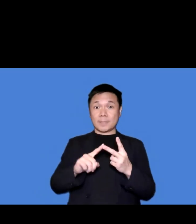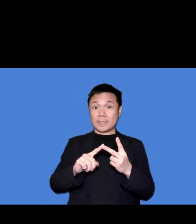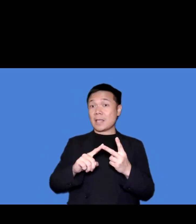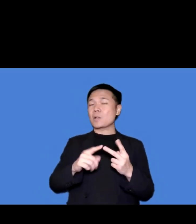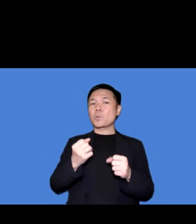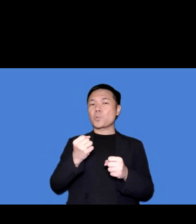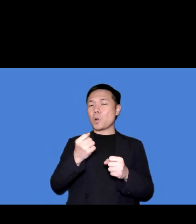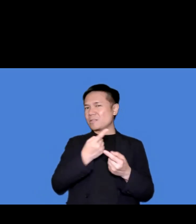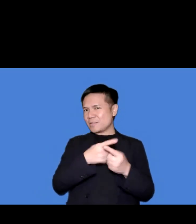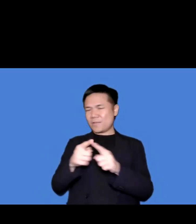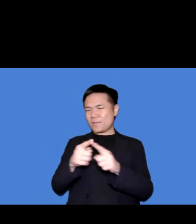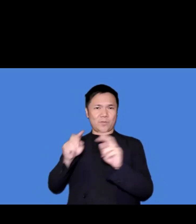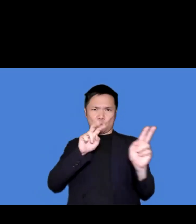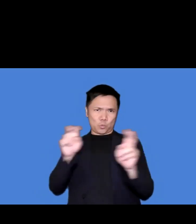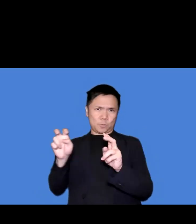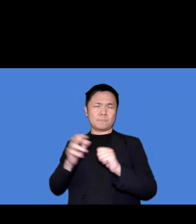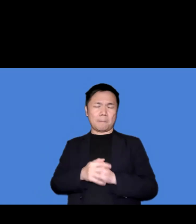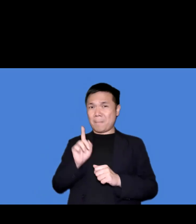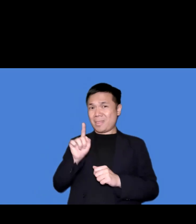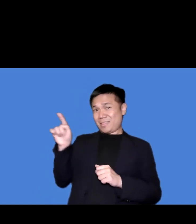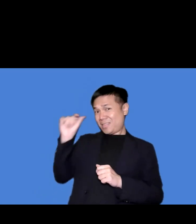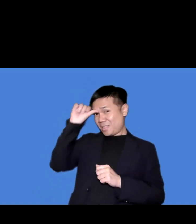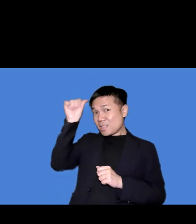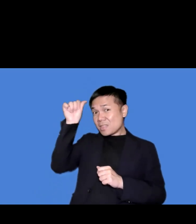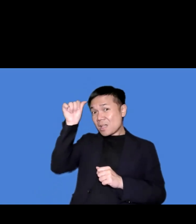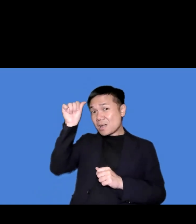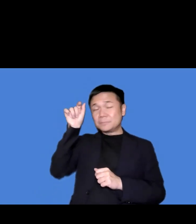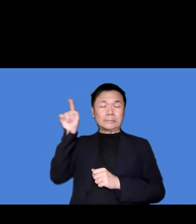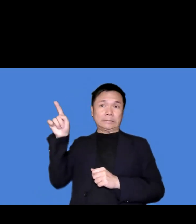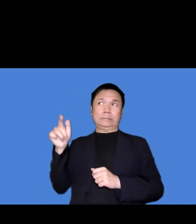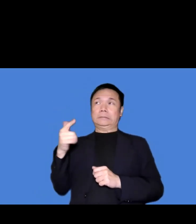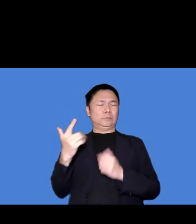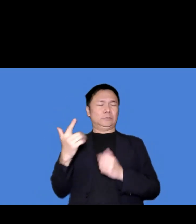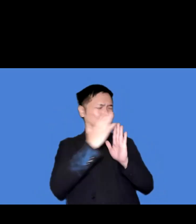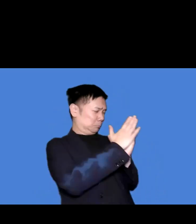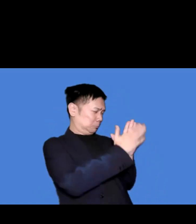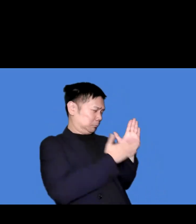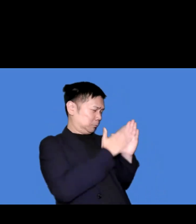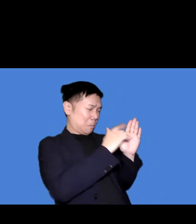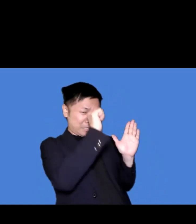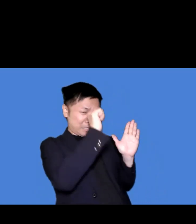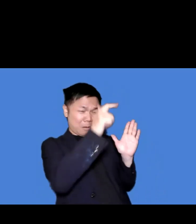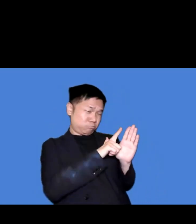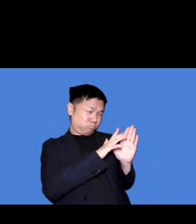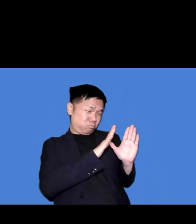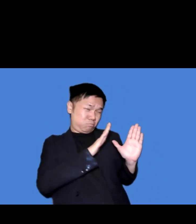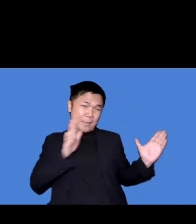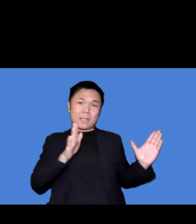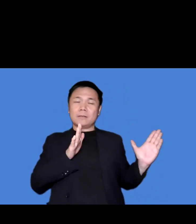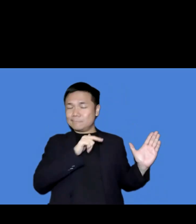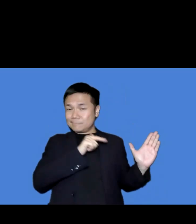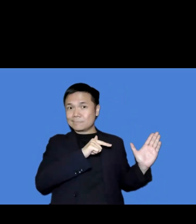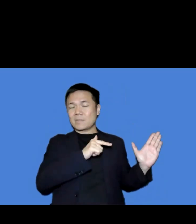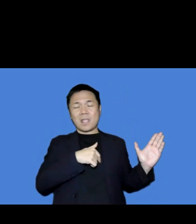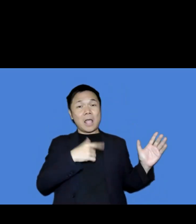issues. But in India, it's a massive country, and and education is a